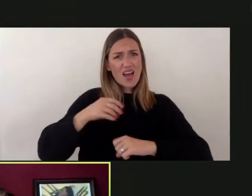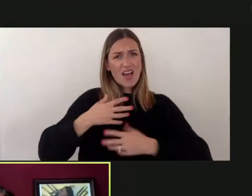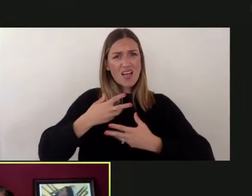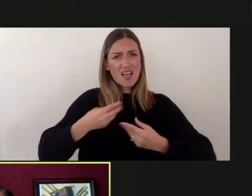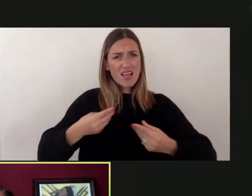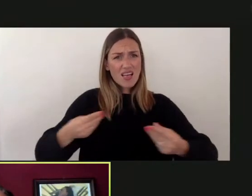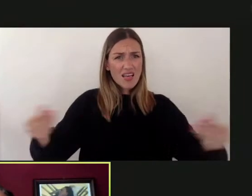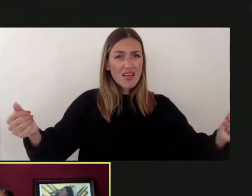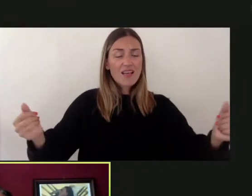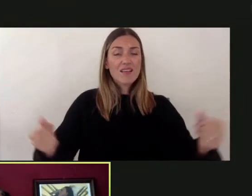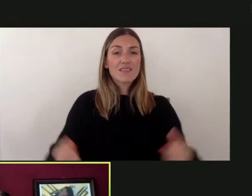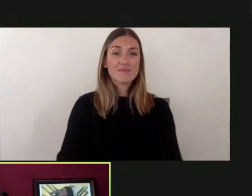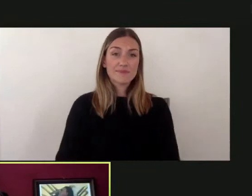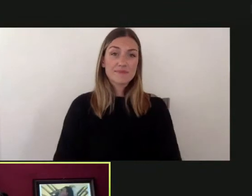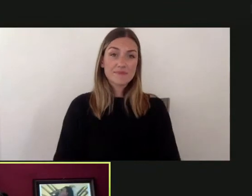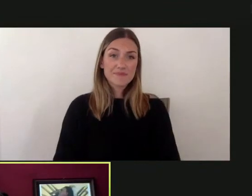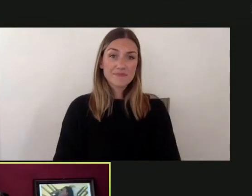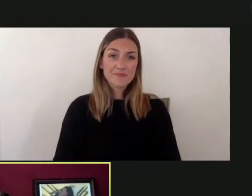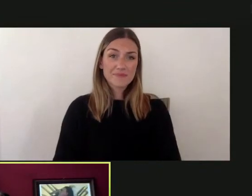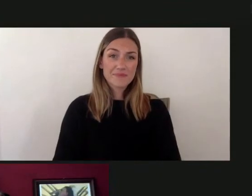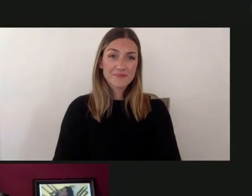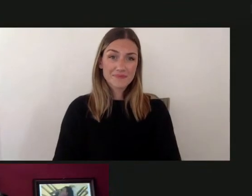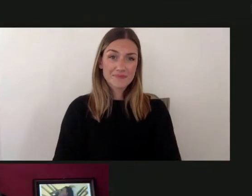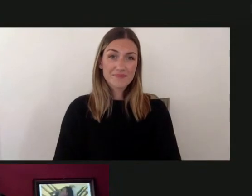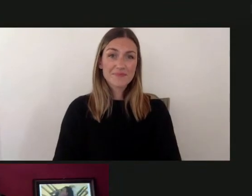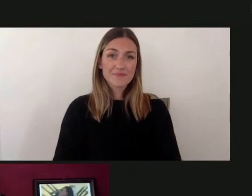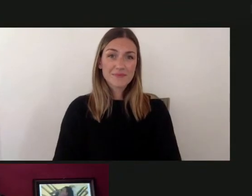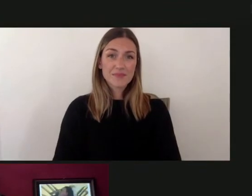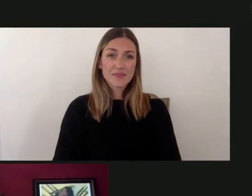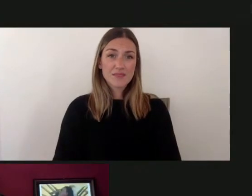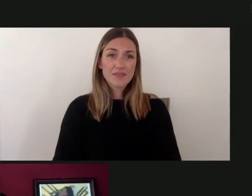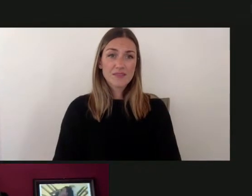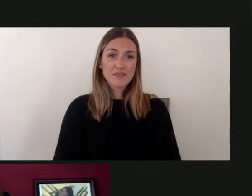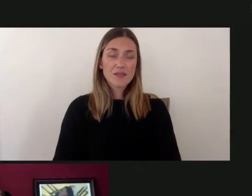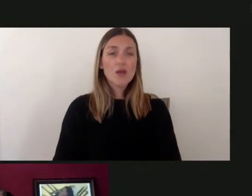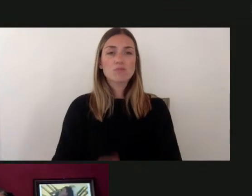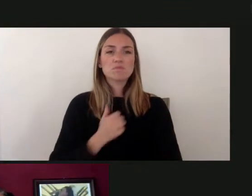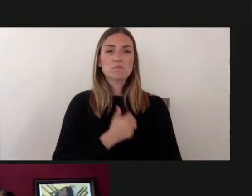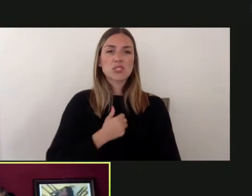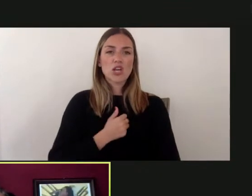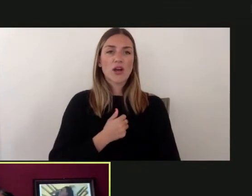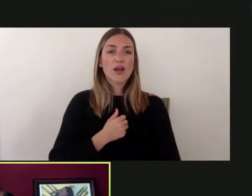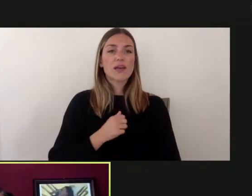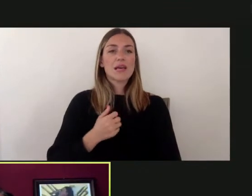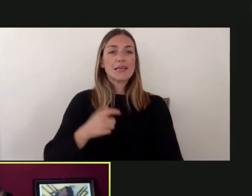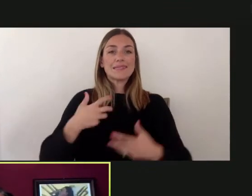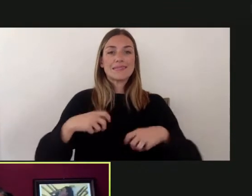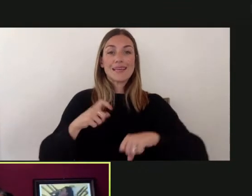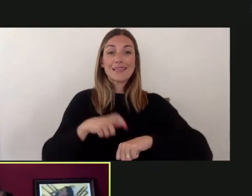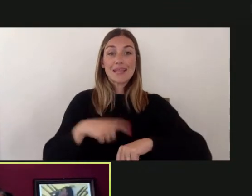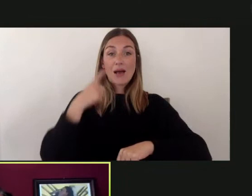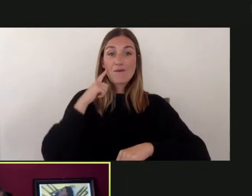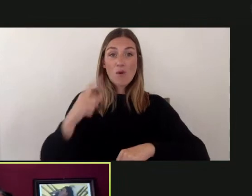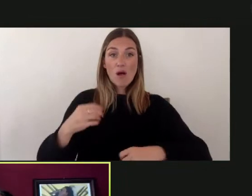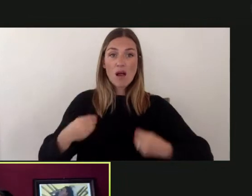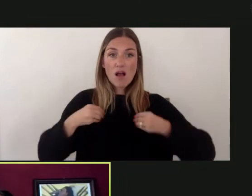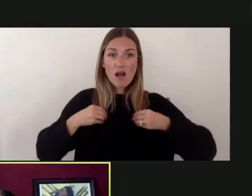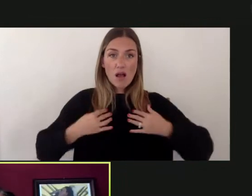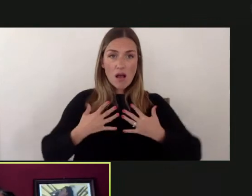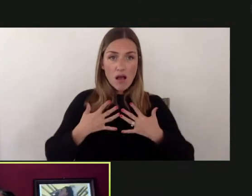to come up in your blood work, in your test. That's really important. So there is